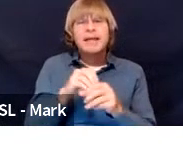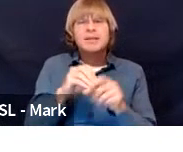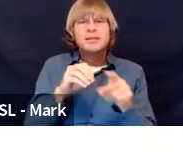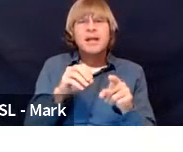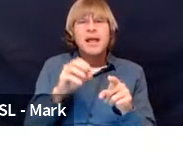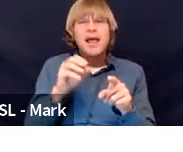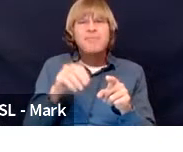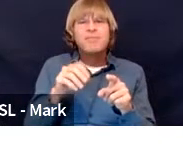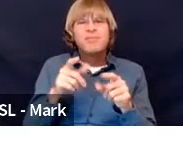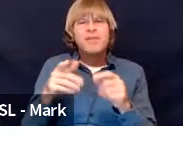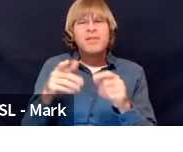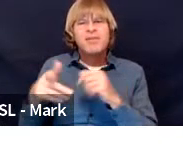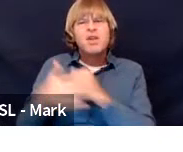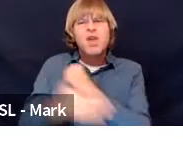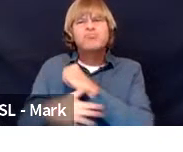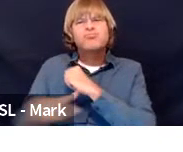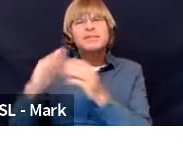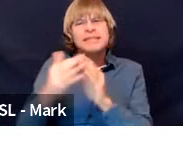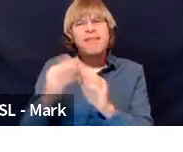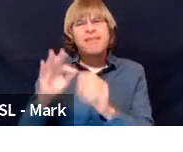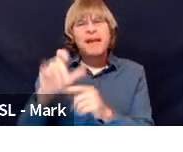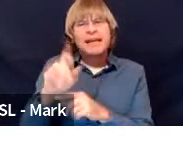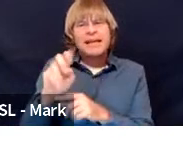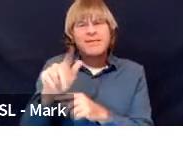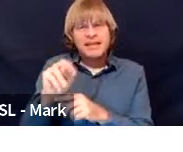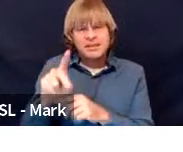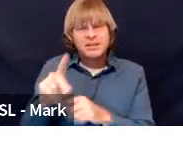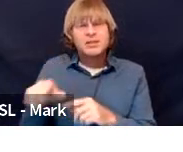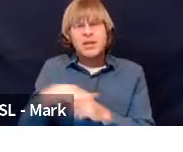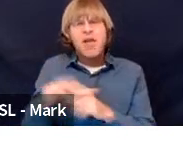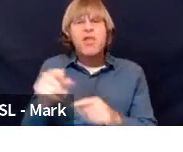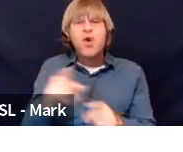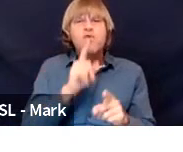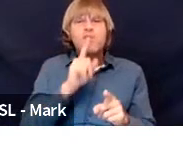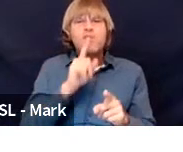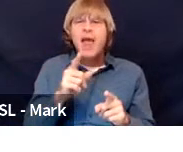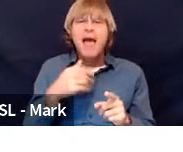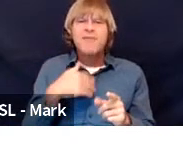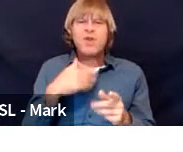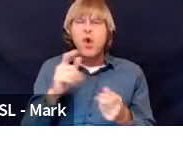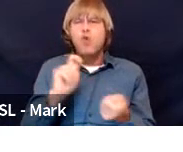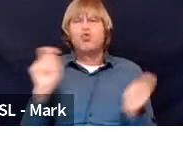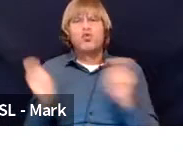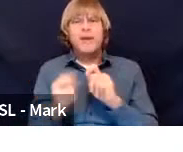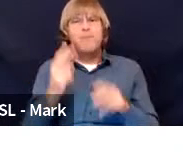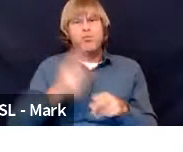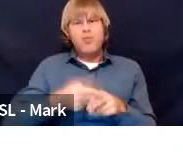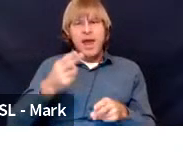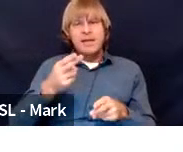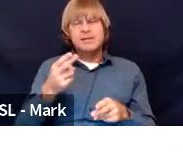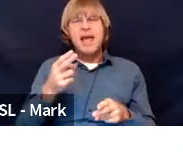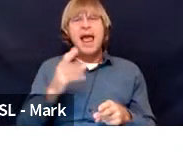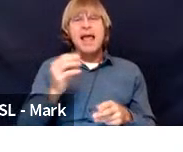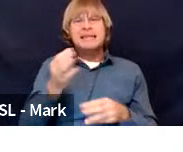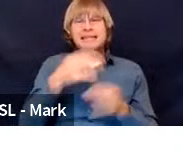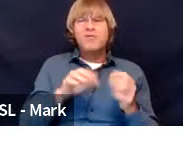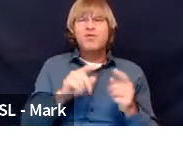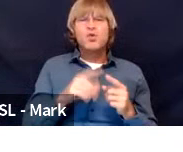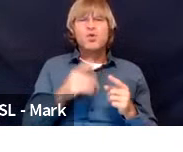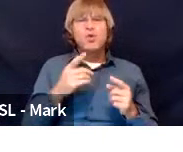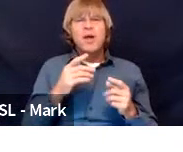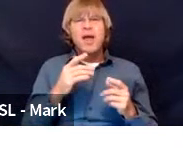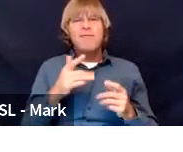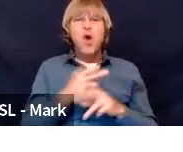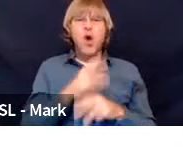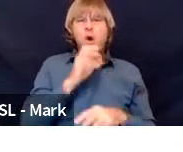the suburbs of Cleveland. They were really going through a rebrand, and rather than feeling like the old